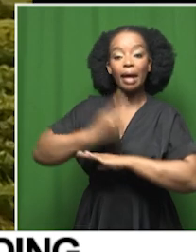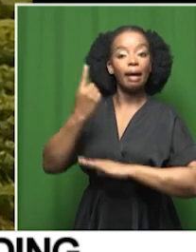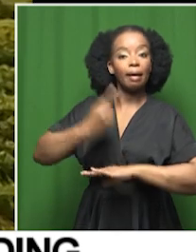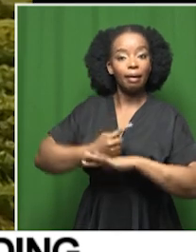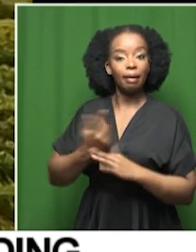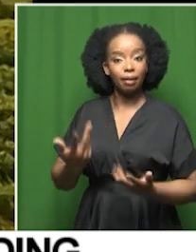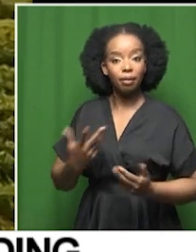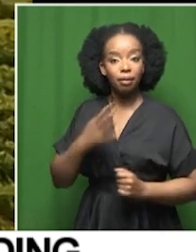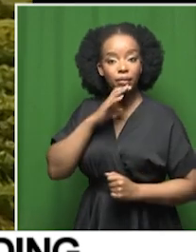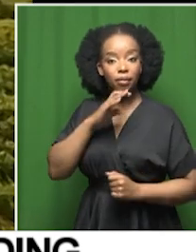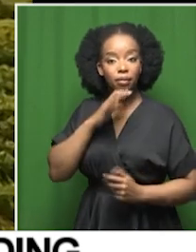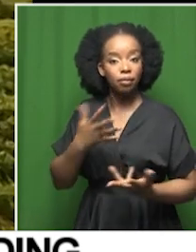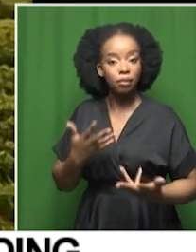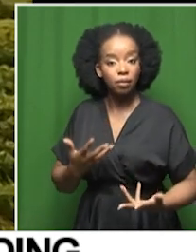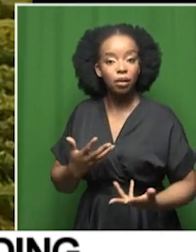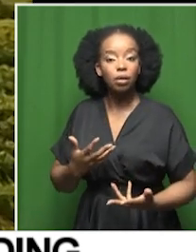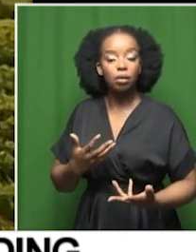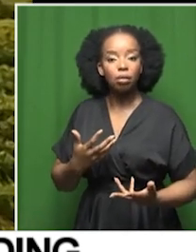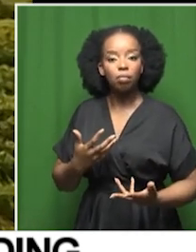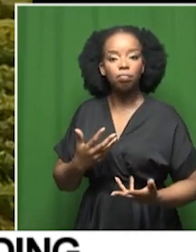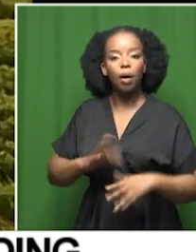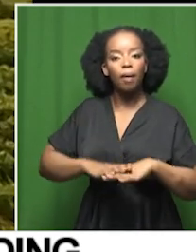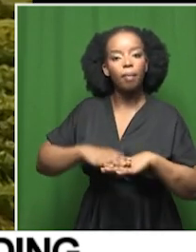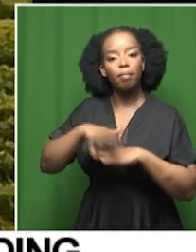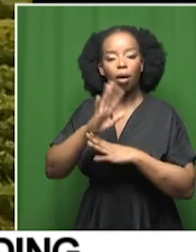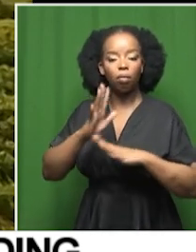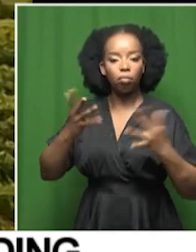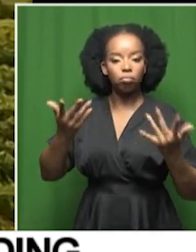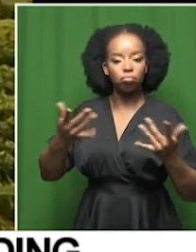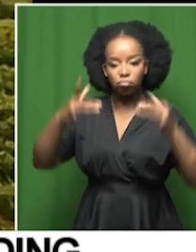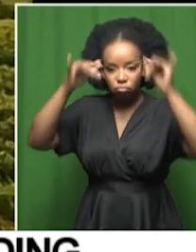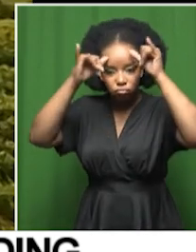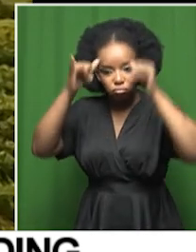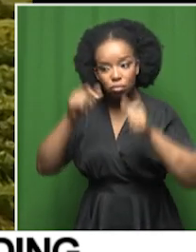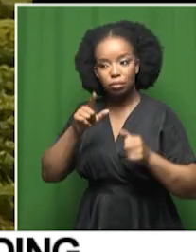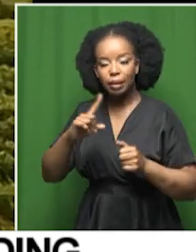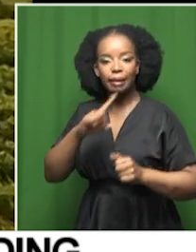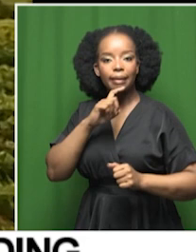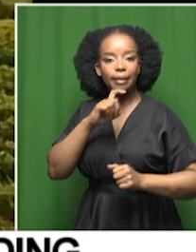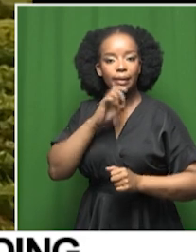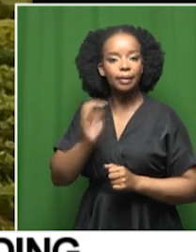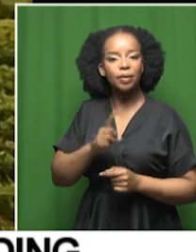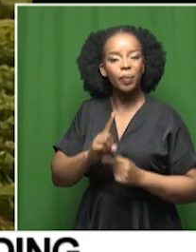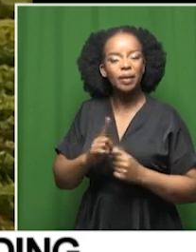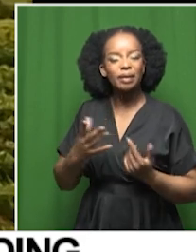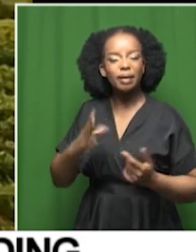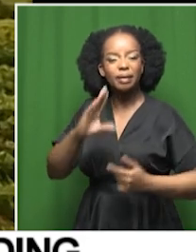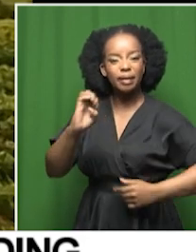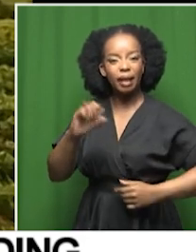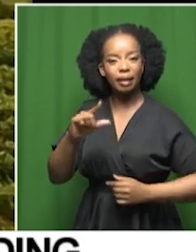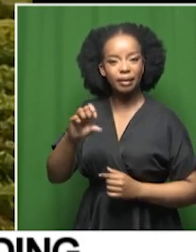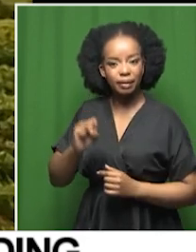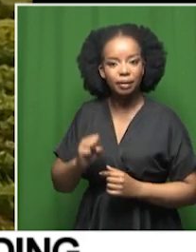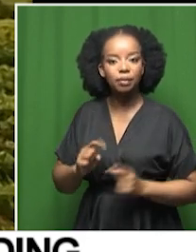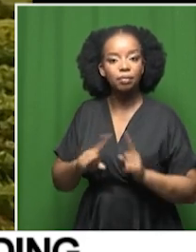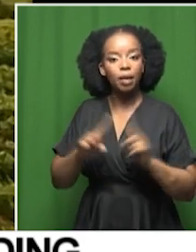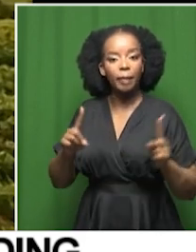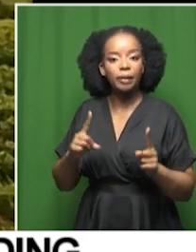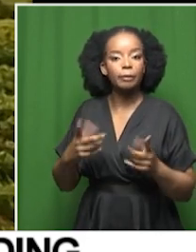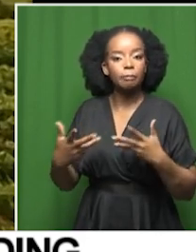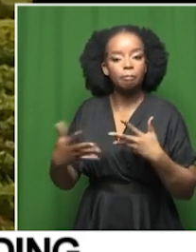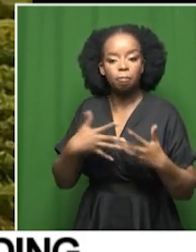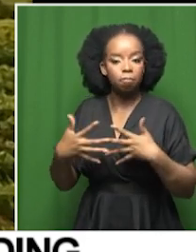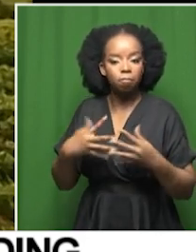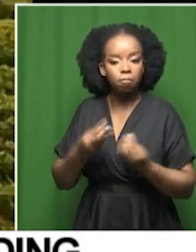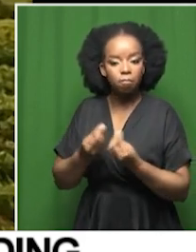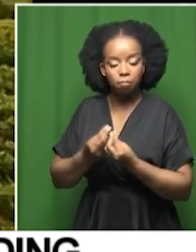that typically, of course, after cattle is milked, the milk needs to be reduced to 5 degrees Celsius to try to keep it any bacteria, anything